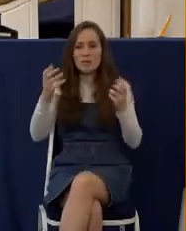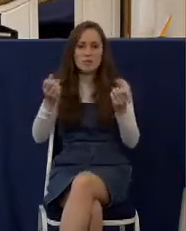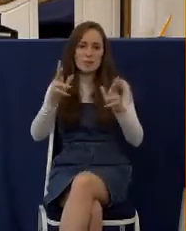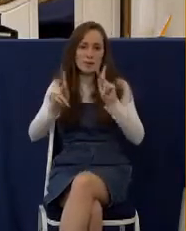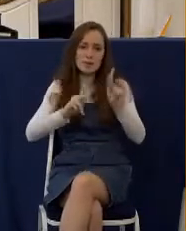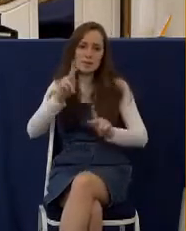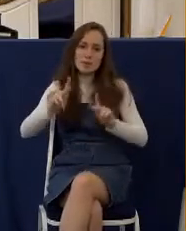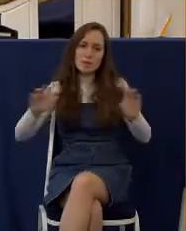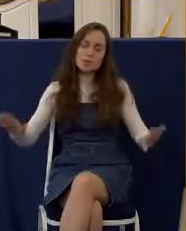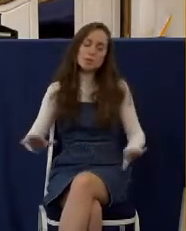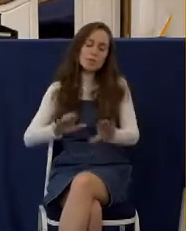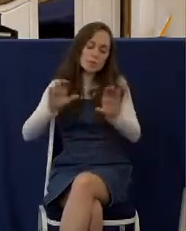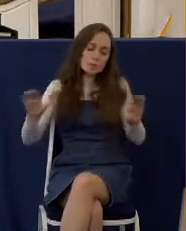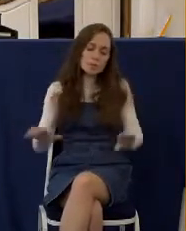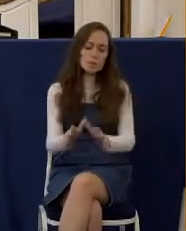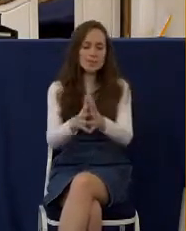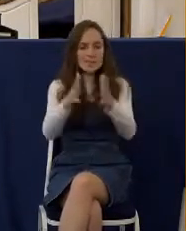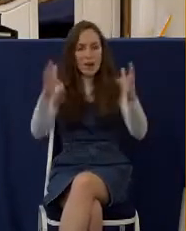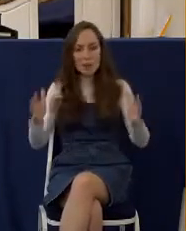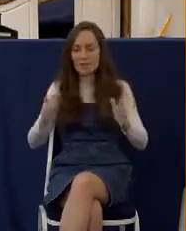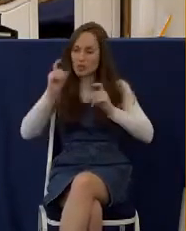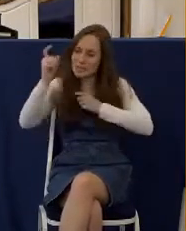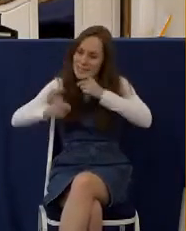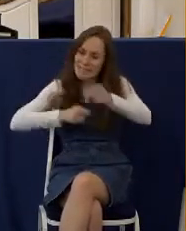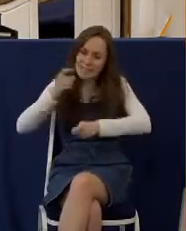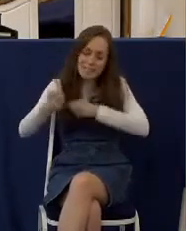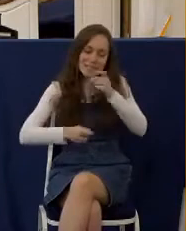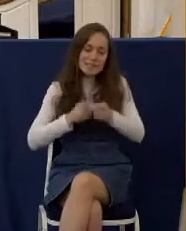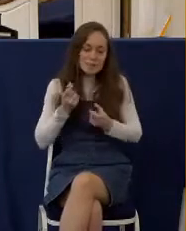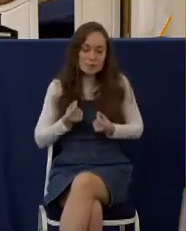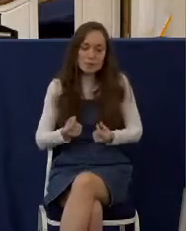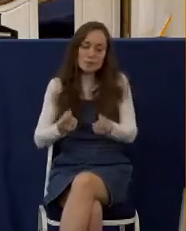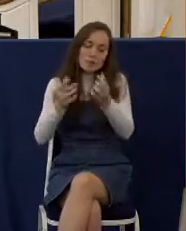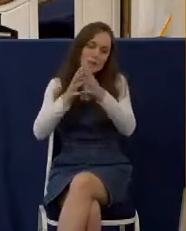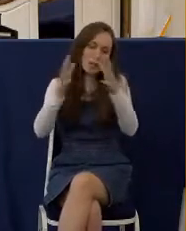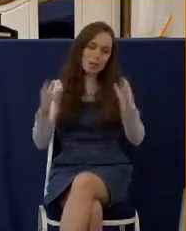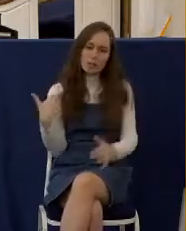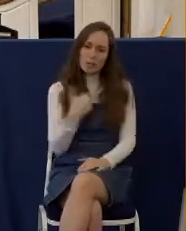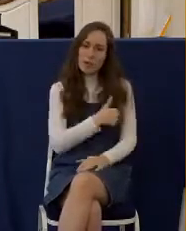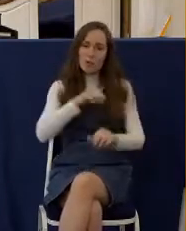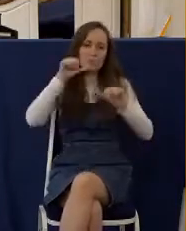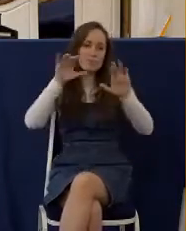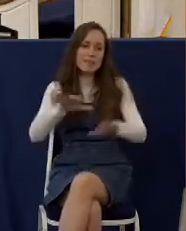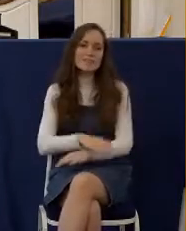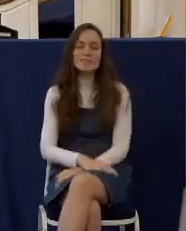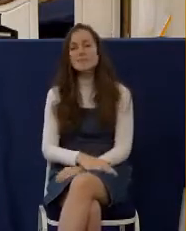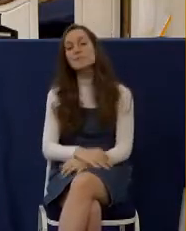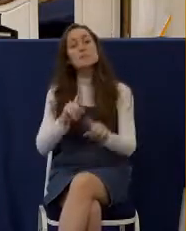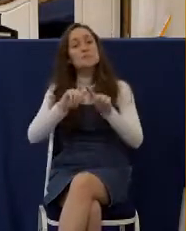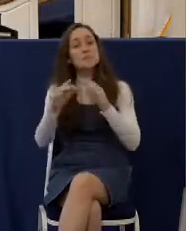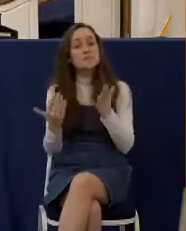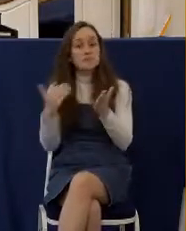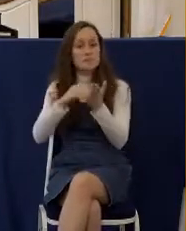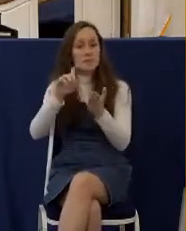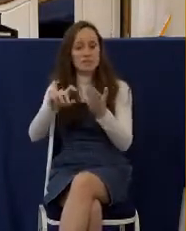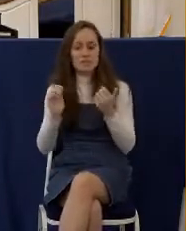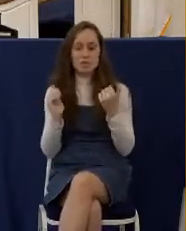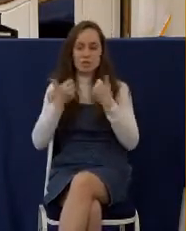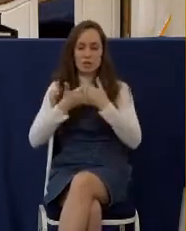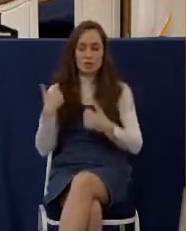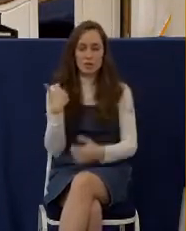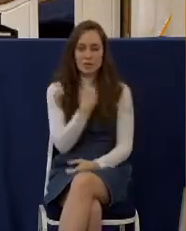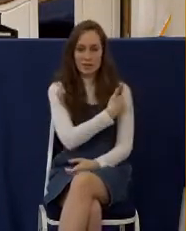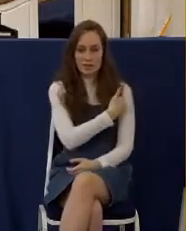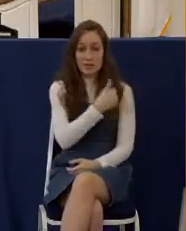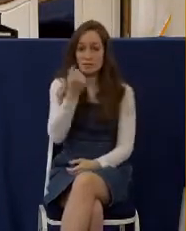so much and have given so much that we are blessed. But again, we need to challenge ourselves, and we need to understand what the New